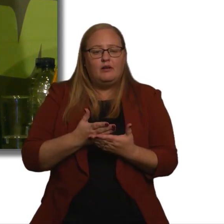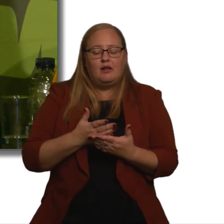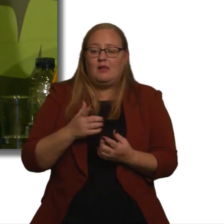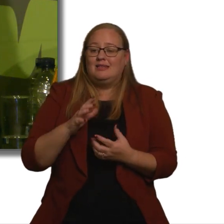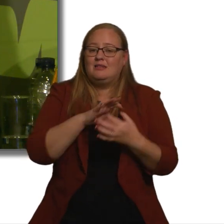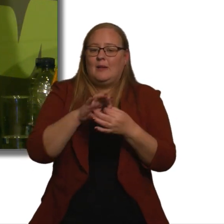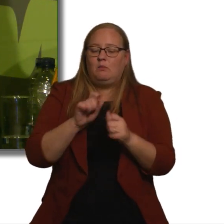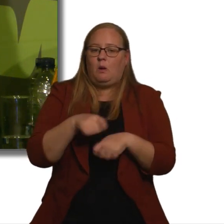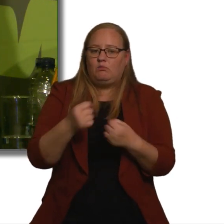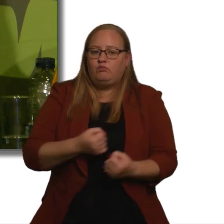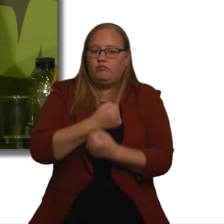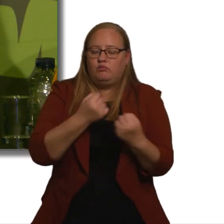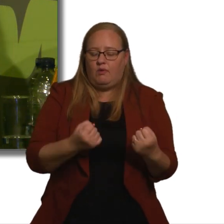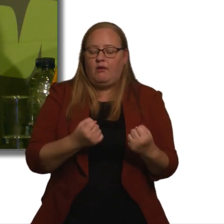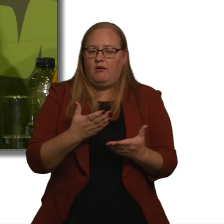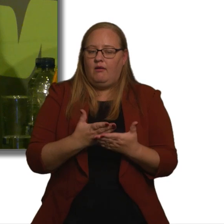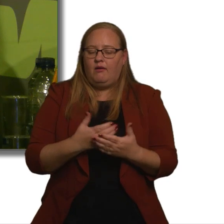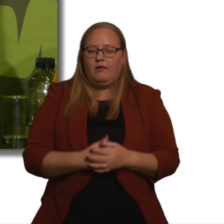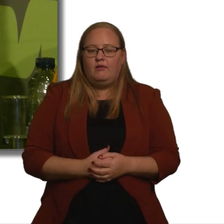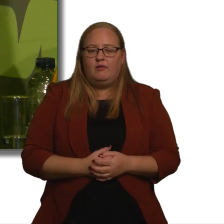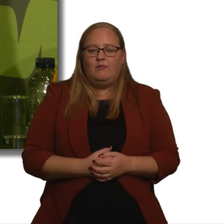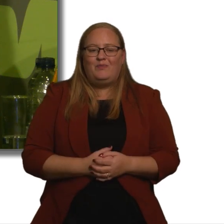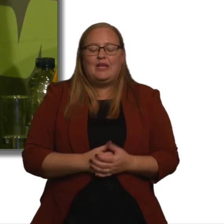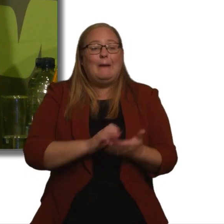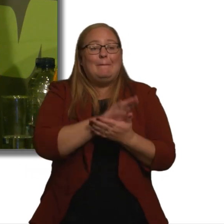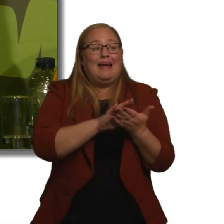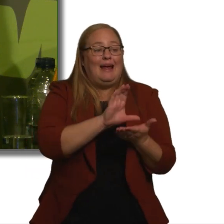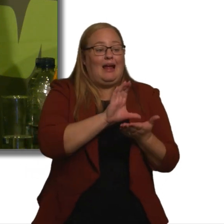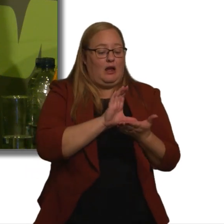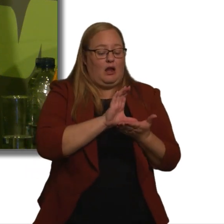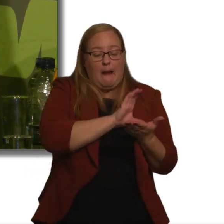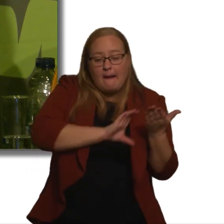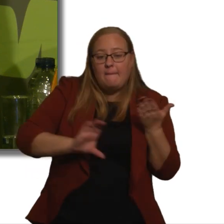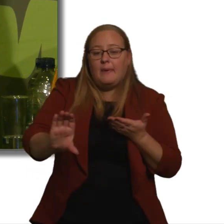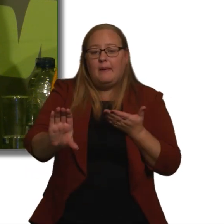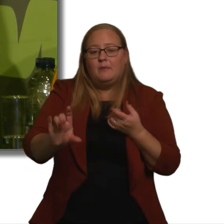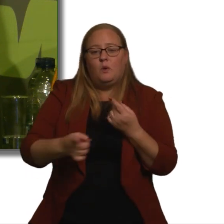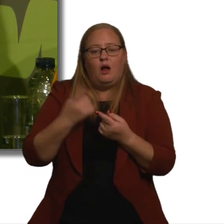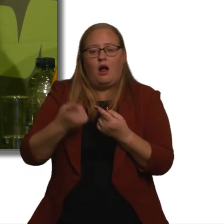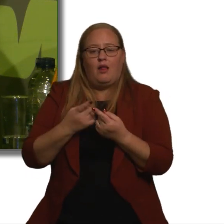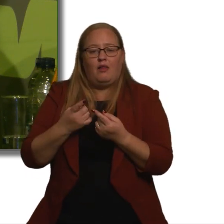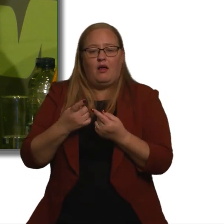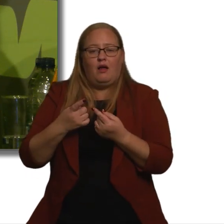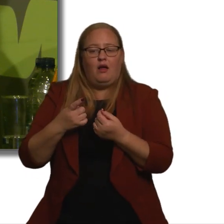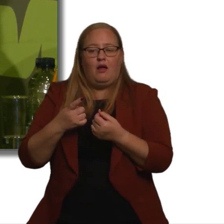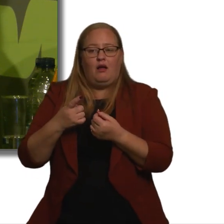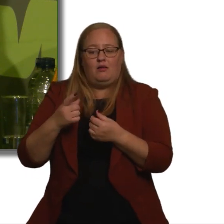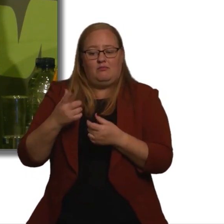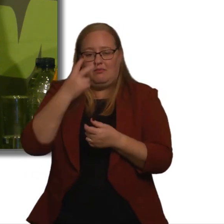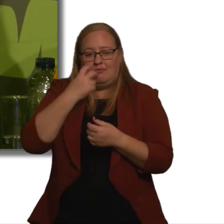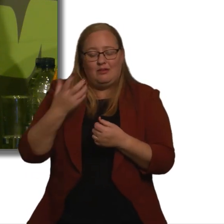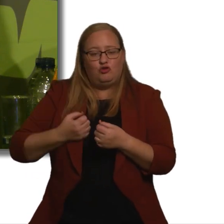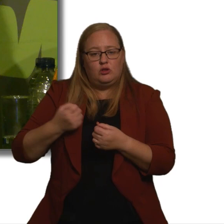society, but it's not as straightforward as being able to direct that into our existing